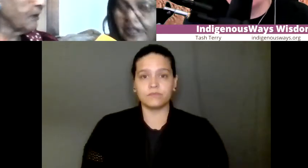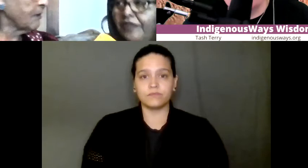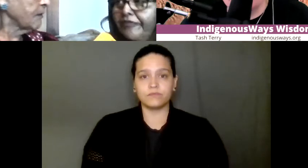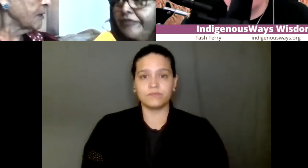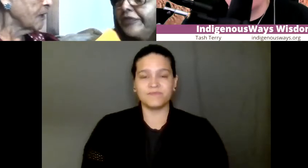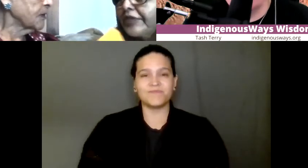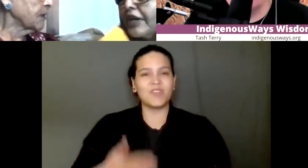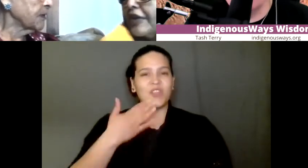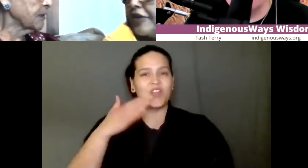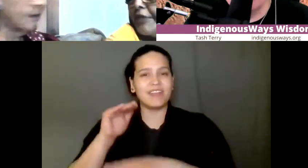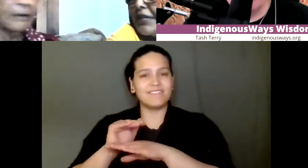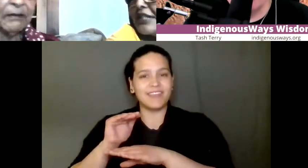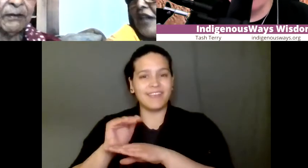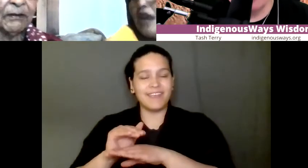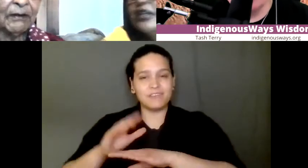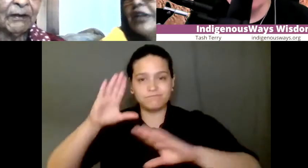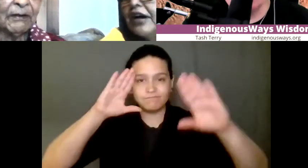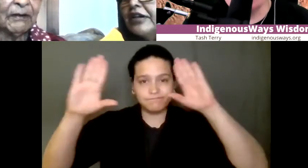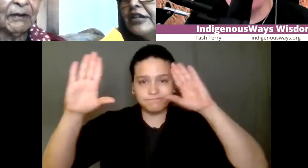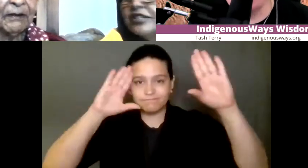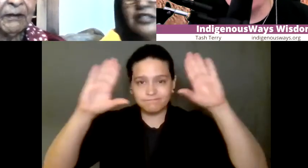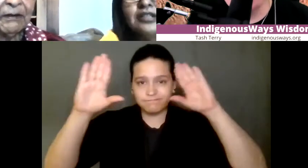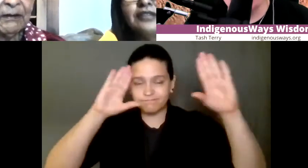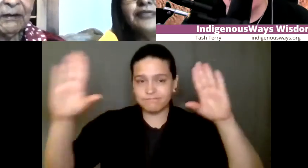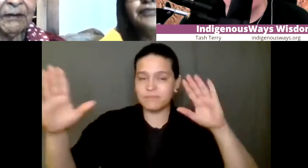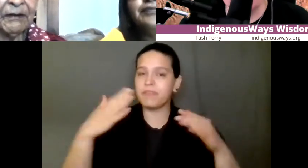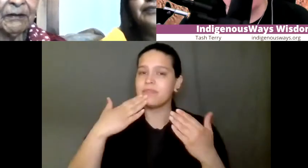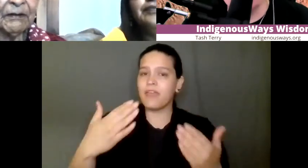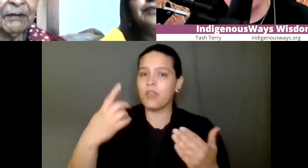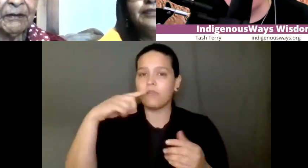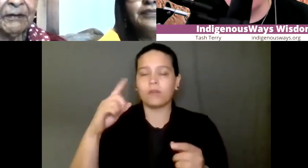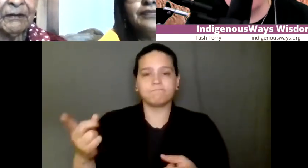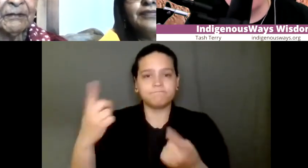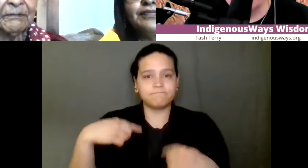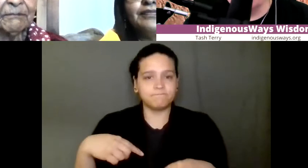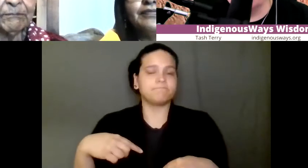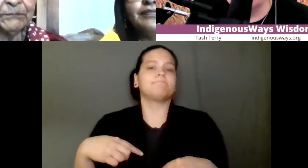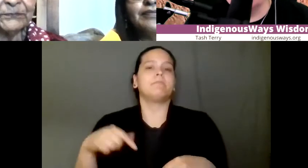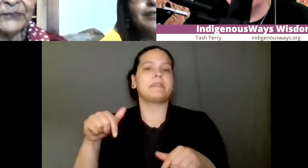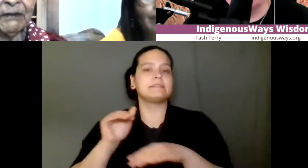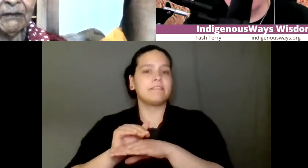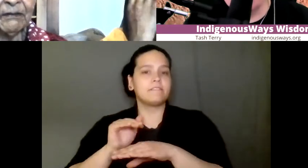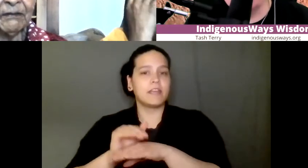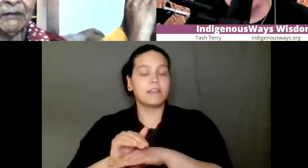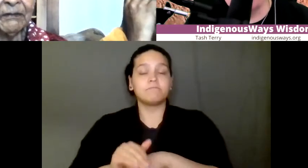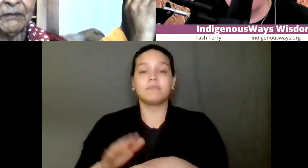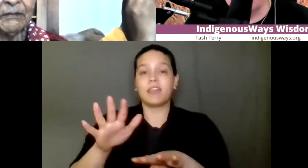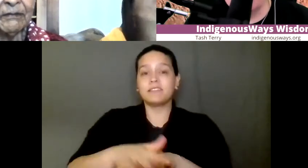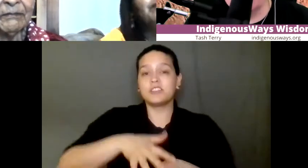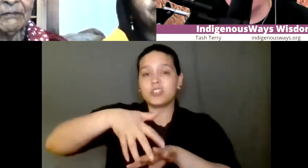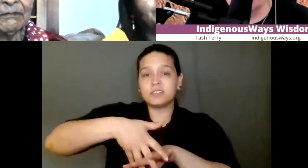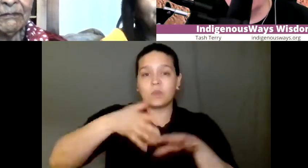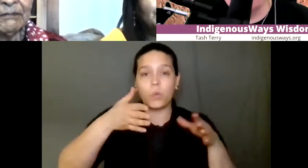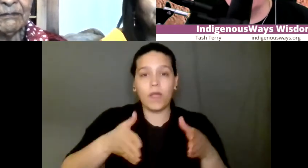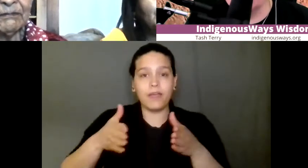Good evening, everyone. Yate anoftro. Thank you for being with us this evening. Indigenous Ways is very